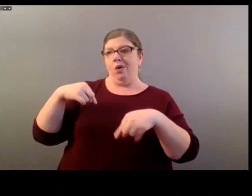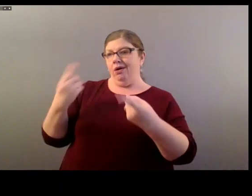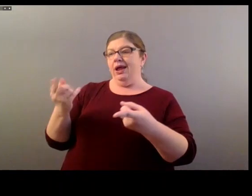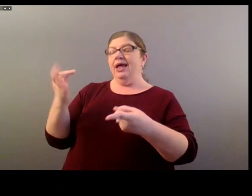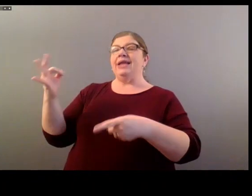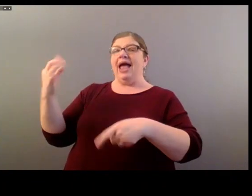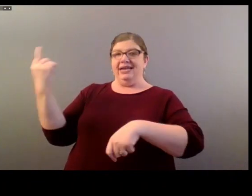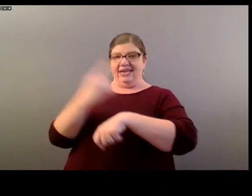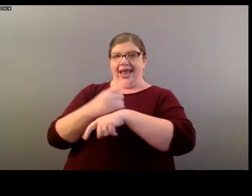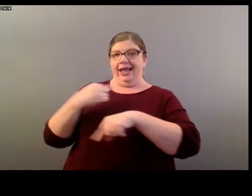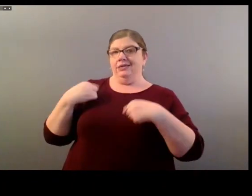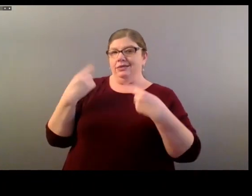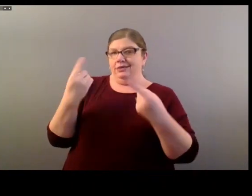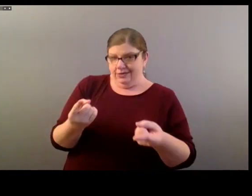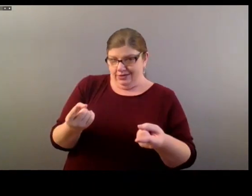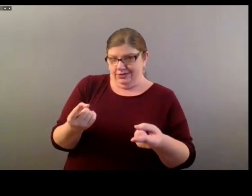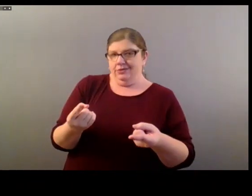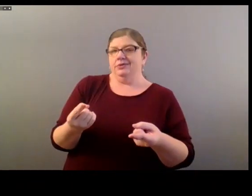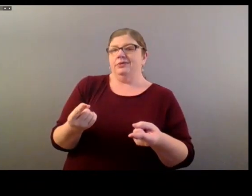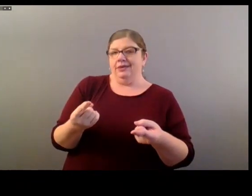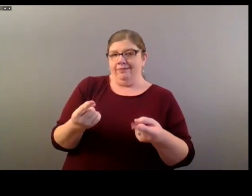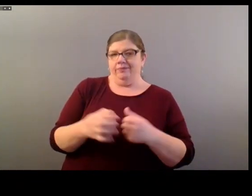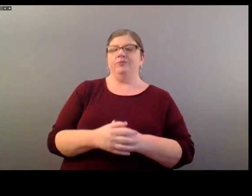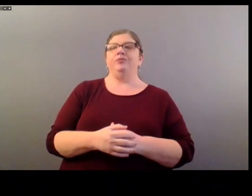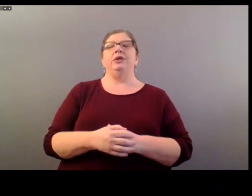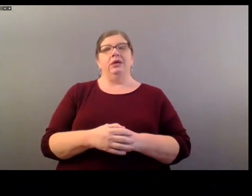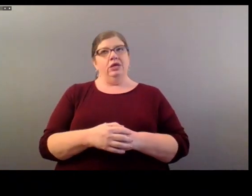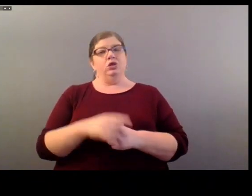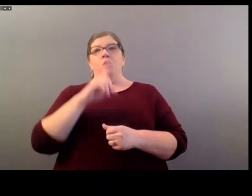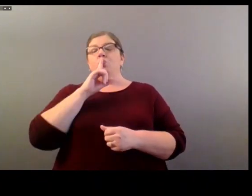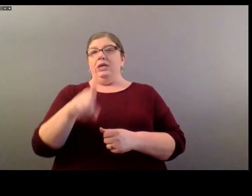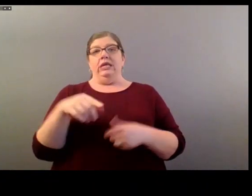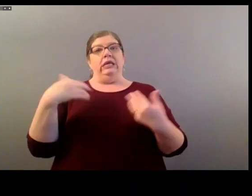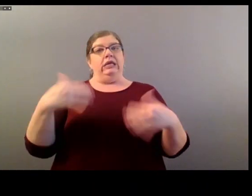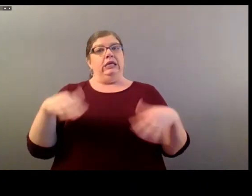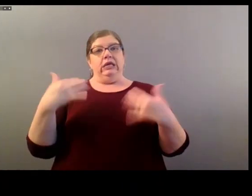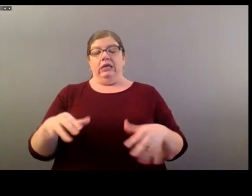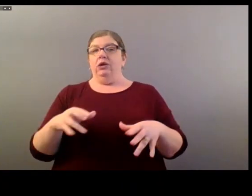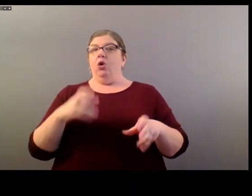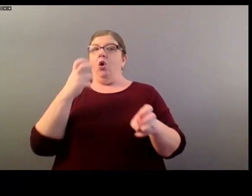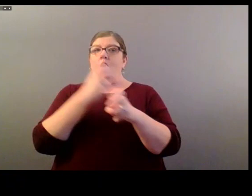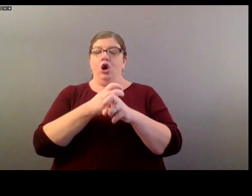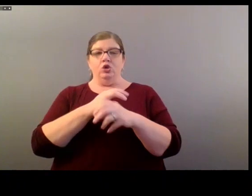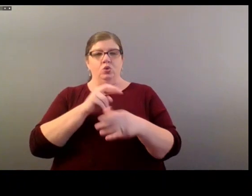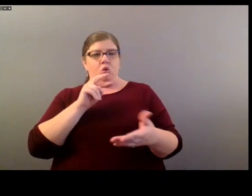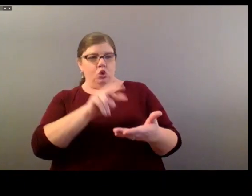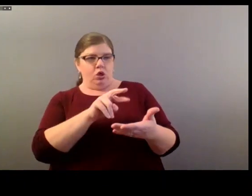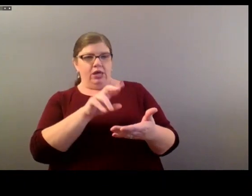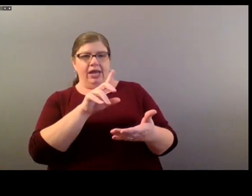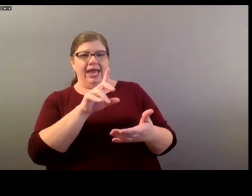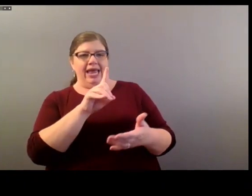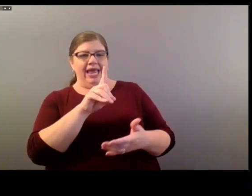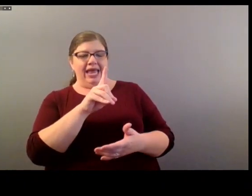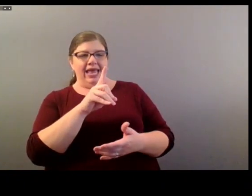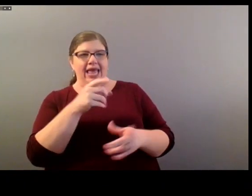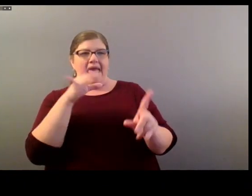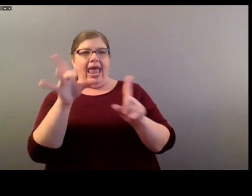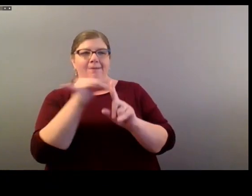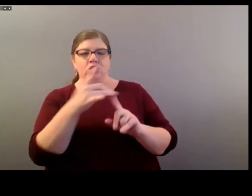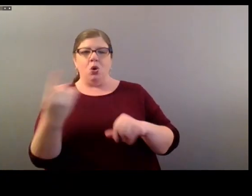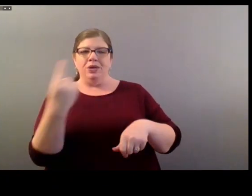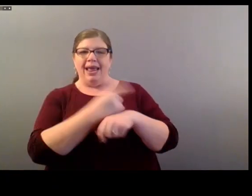maybe that makes a little more sense, but it's really very hard to look at episode date on a daily basis because it